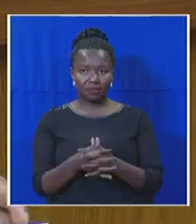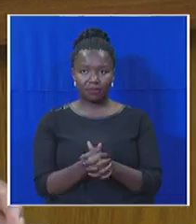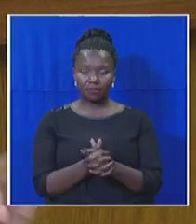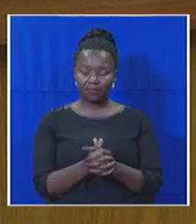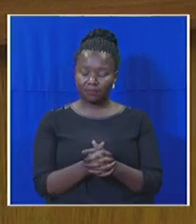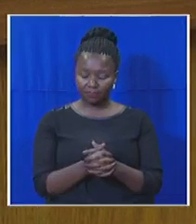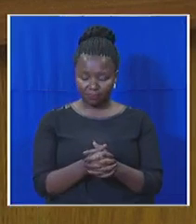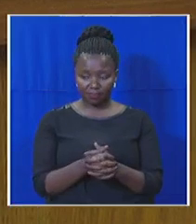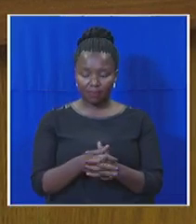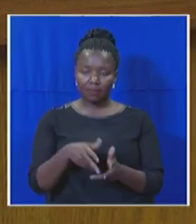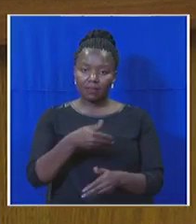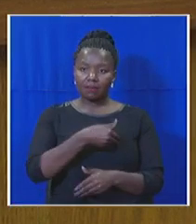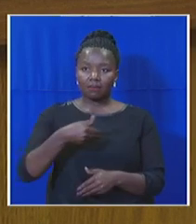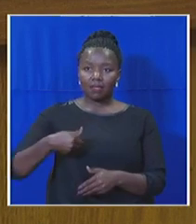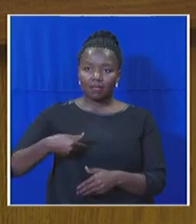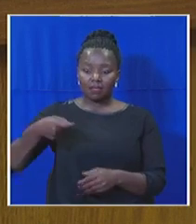Thank you, Madam Speaker.